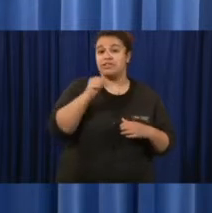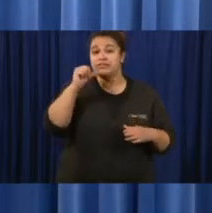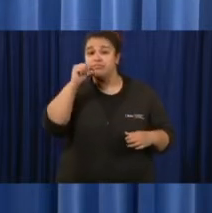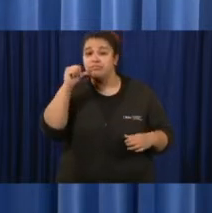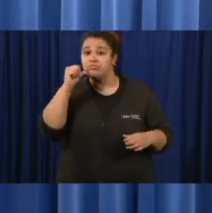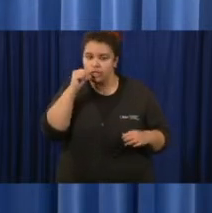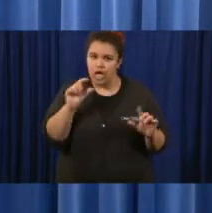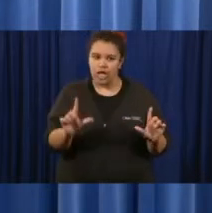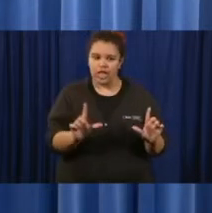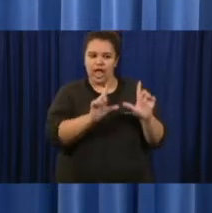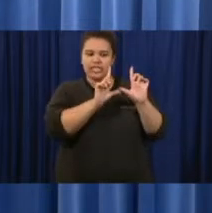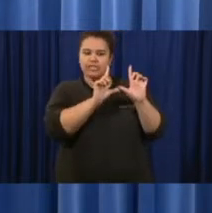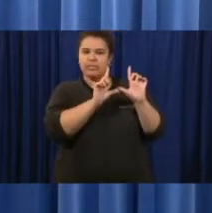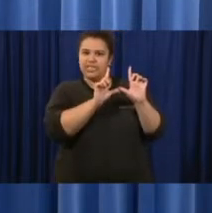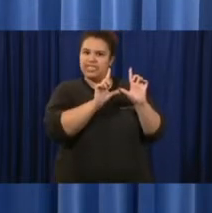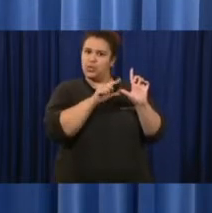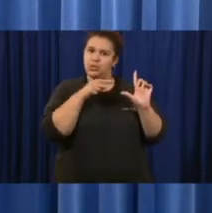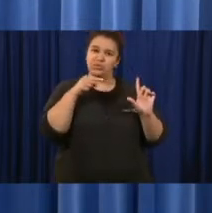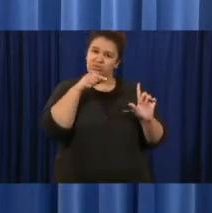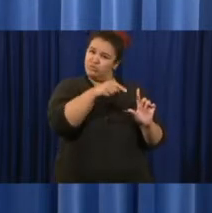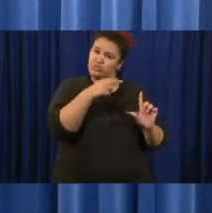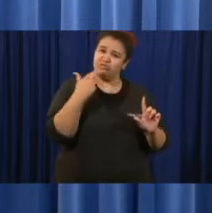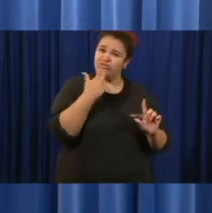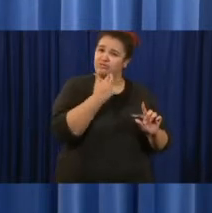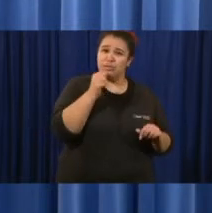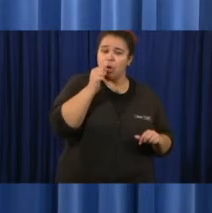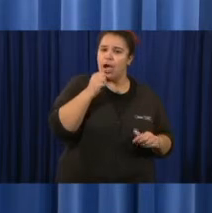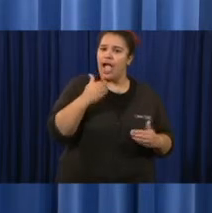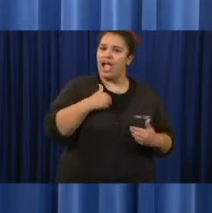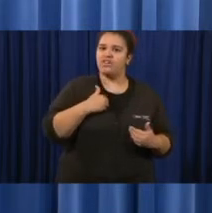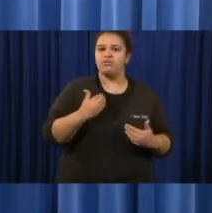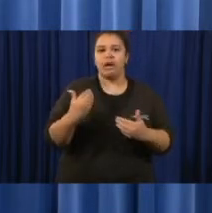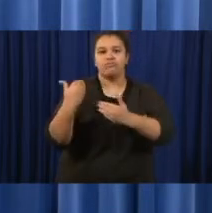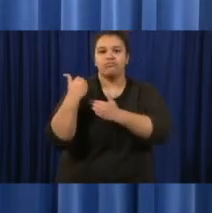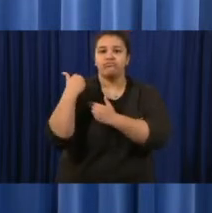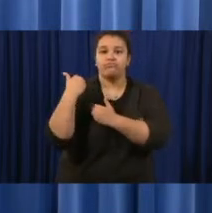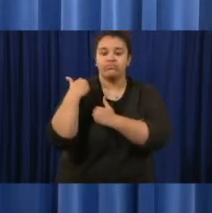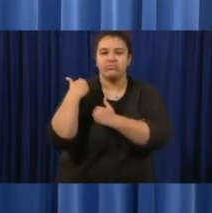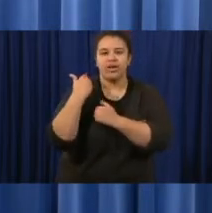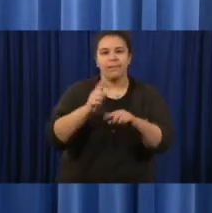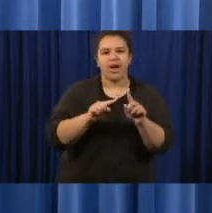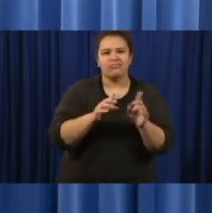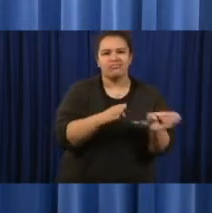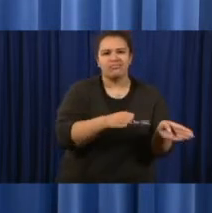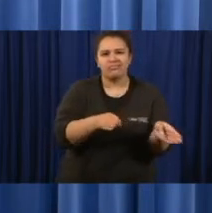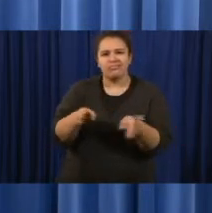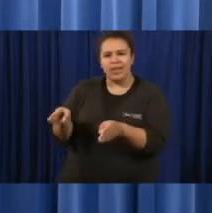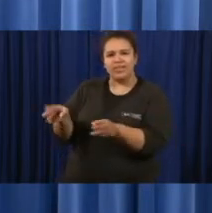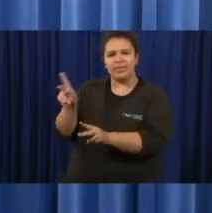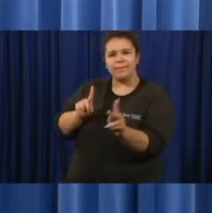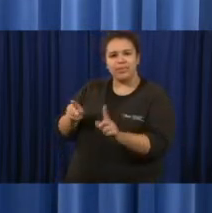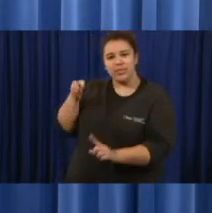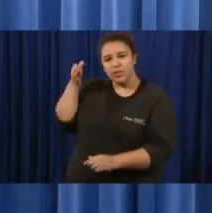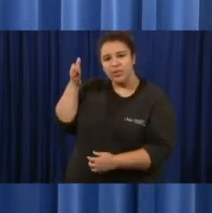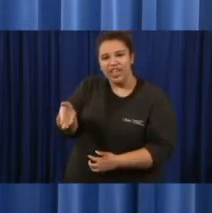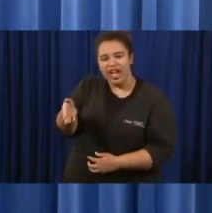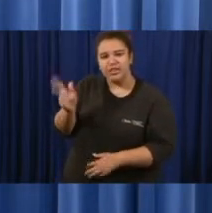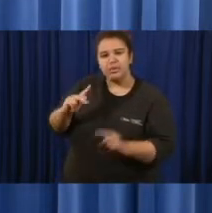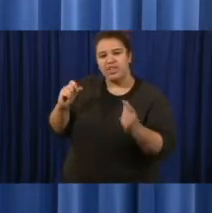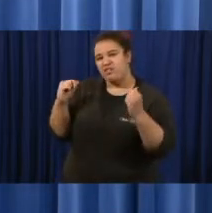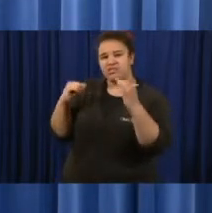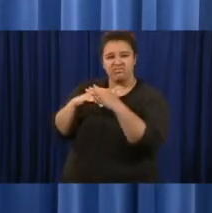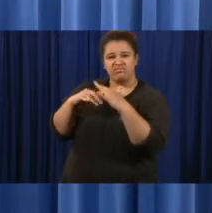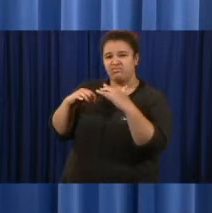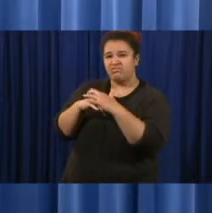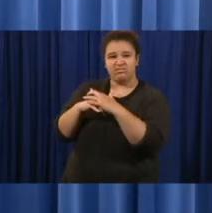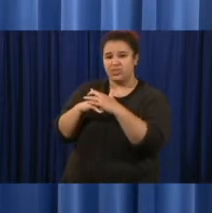crowd. What responsibility do they bear for what happened over the weekend at some of these locations? If you can't convince them that this is